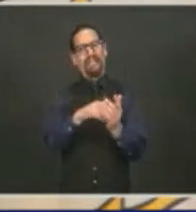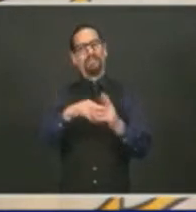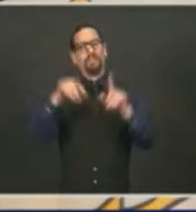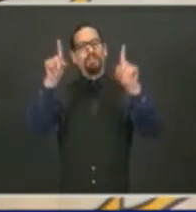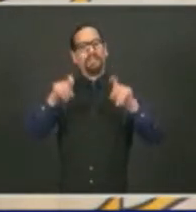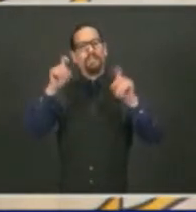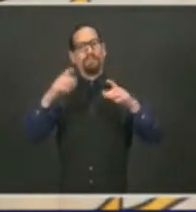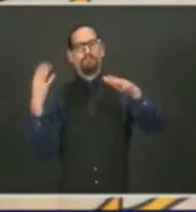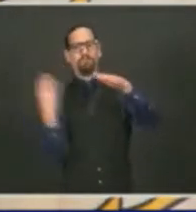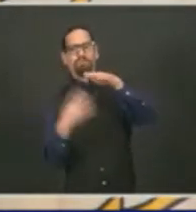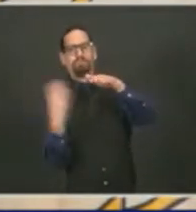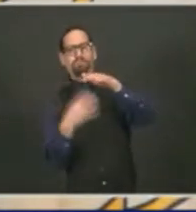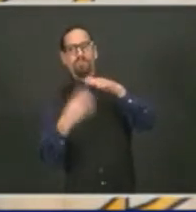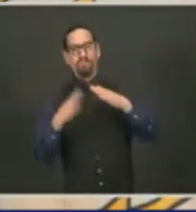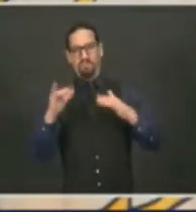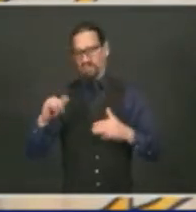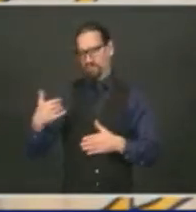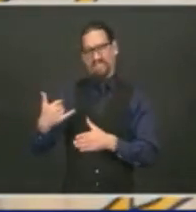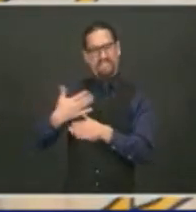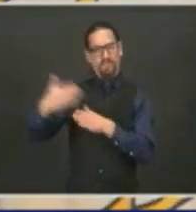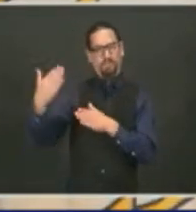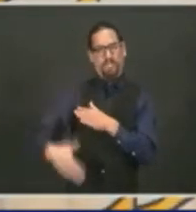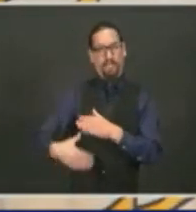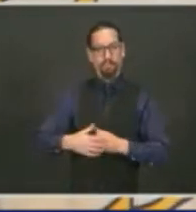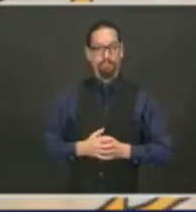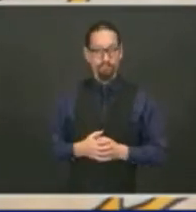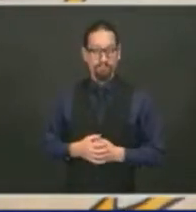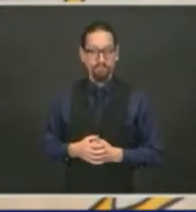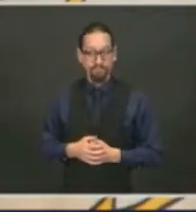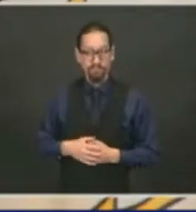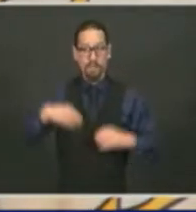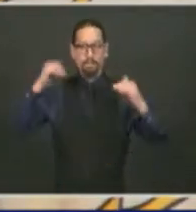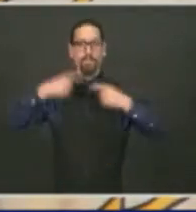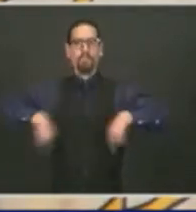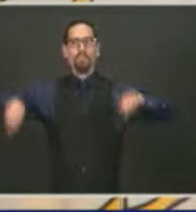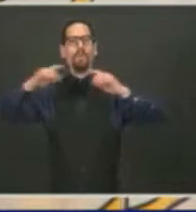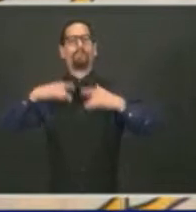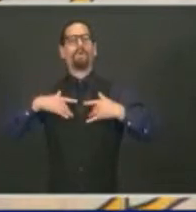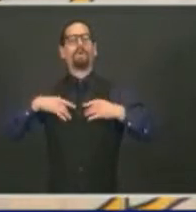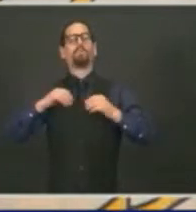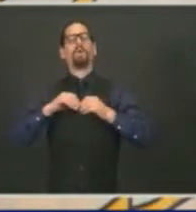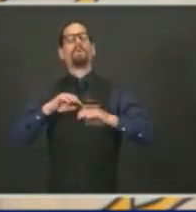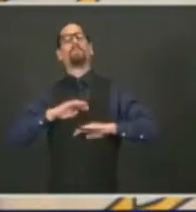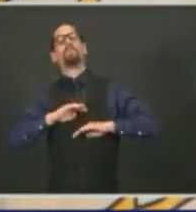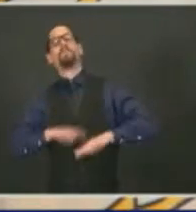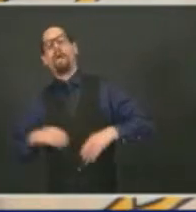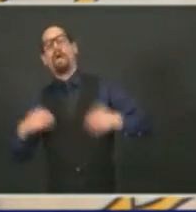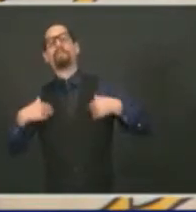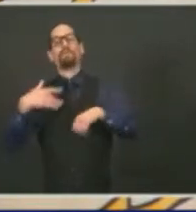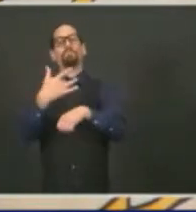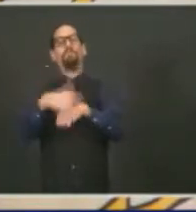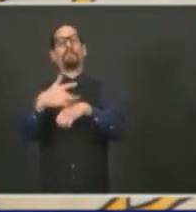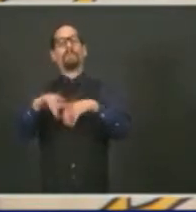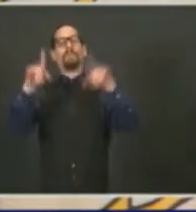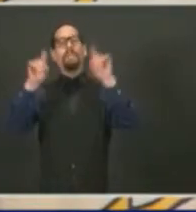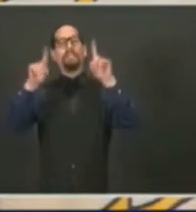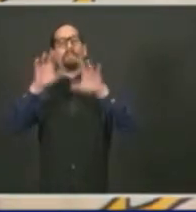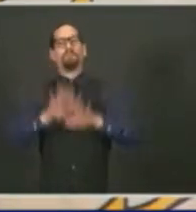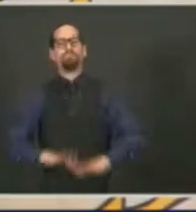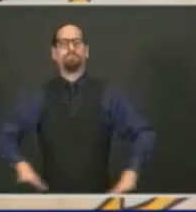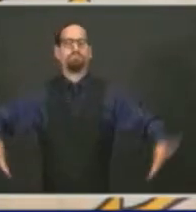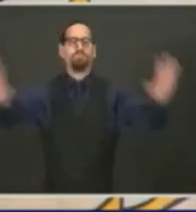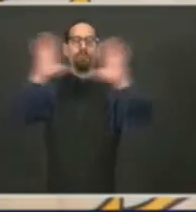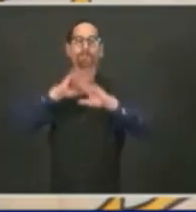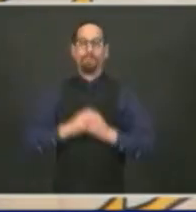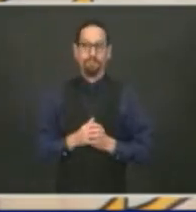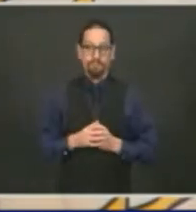weekend. And I hope it provides you with peace of mind, and it's something that it costs nothing and it could save a